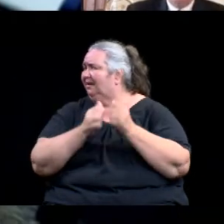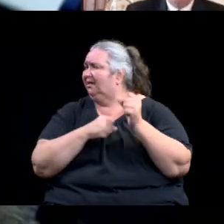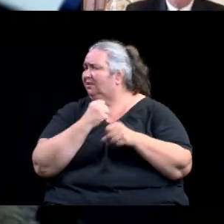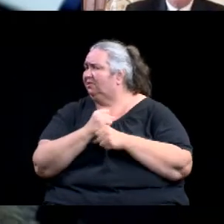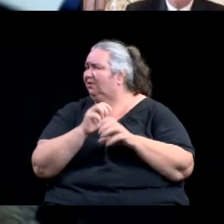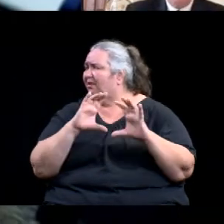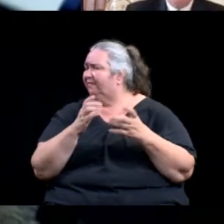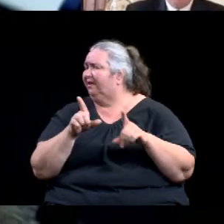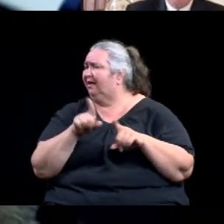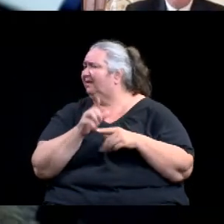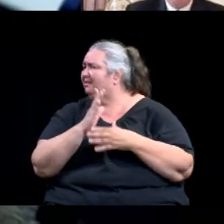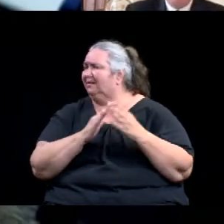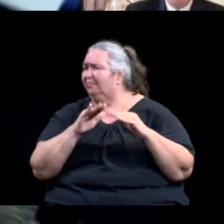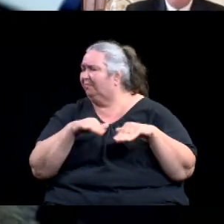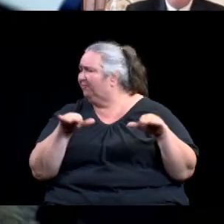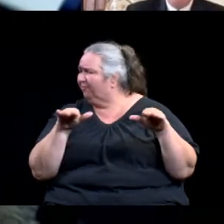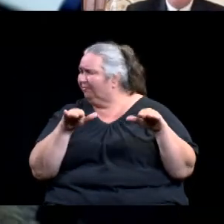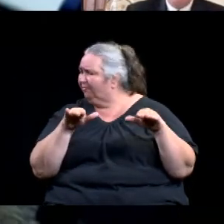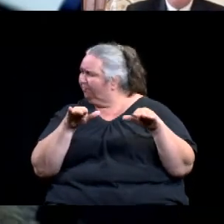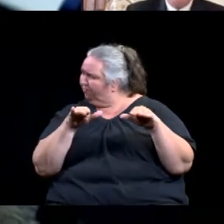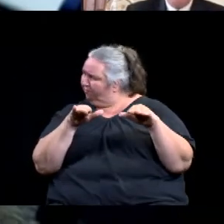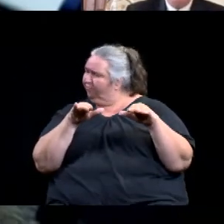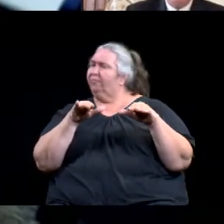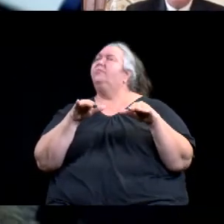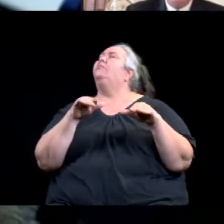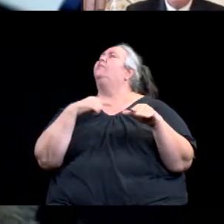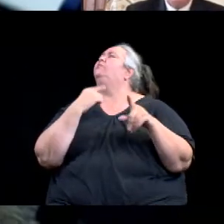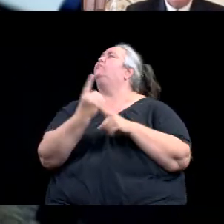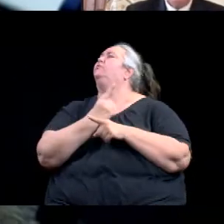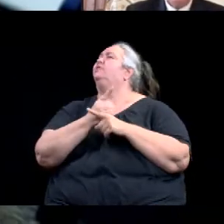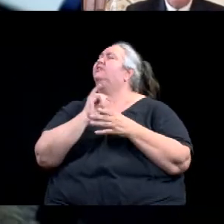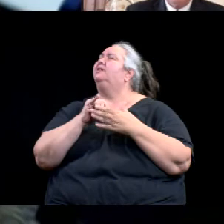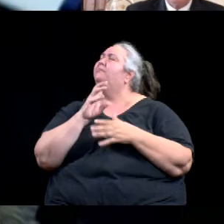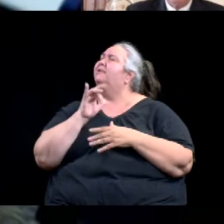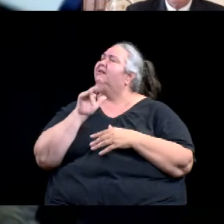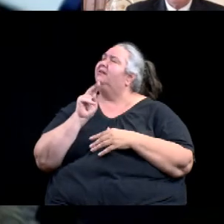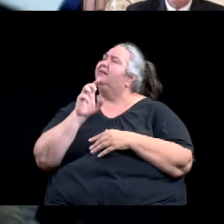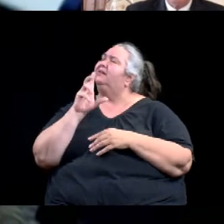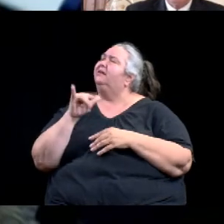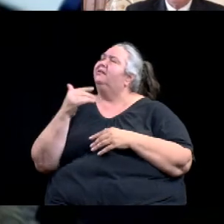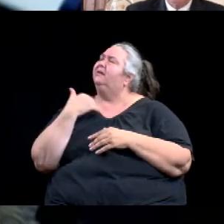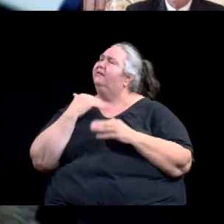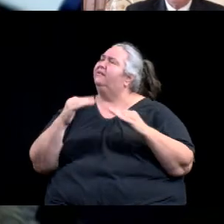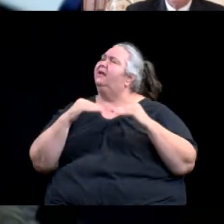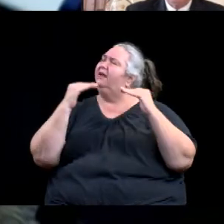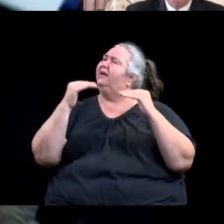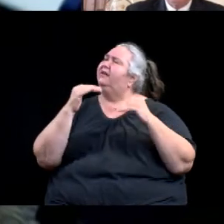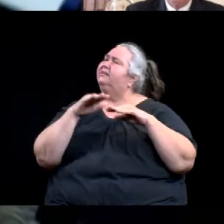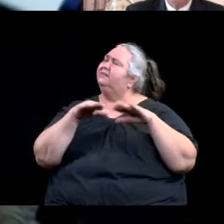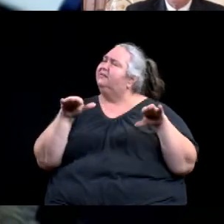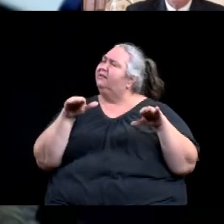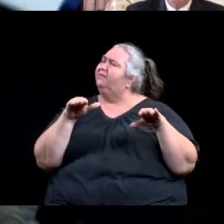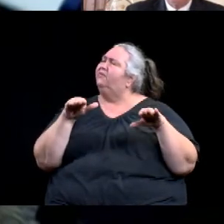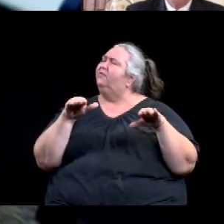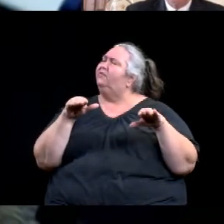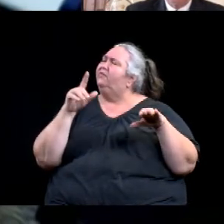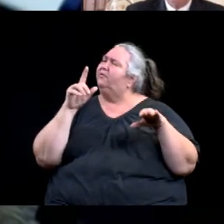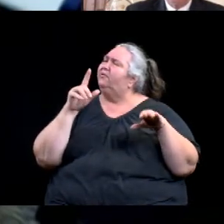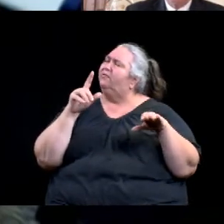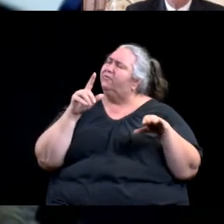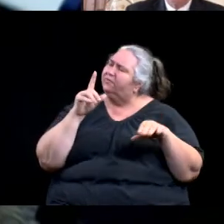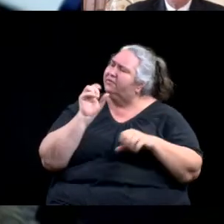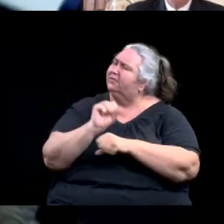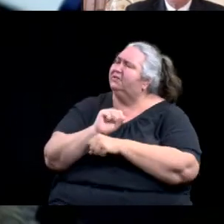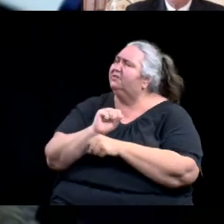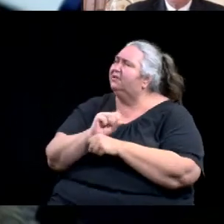D4, exceptional drought. We expect drought to continue and worsen. Also in 2018, the reports of loss of half of corn and sorghum crops by